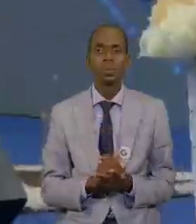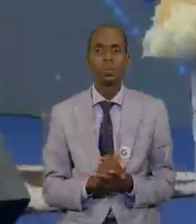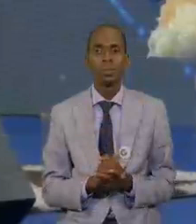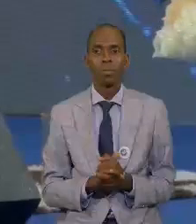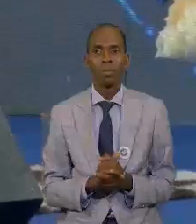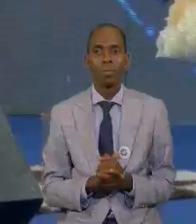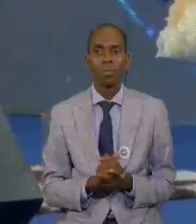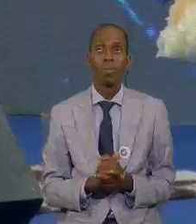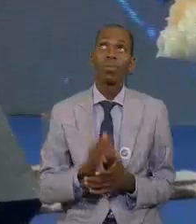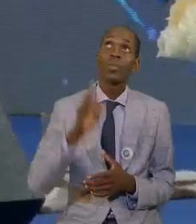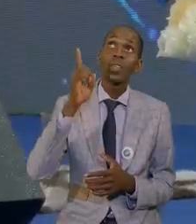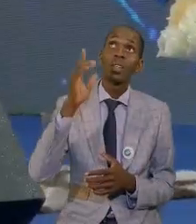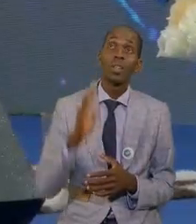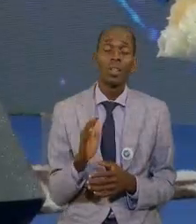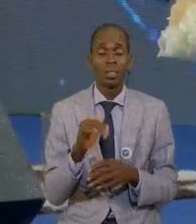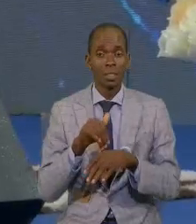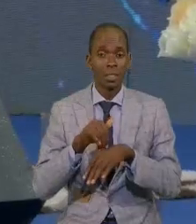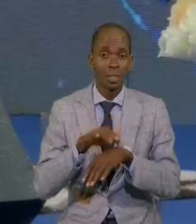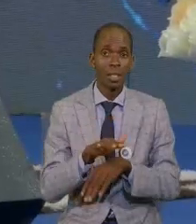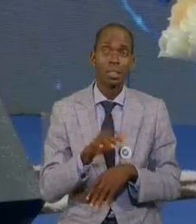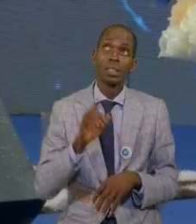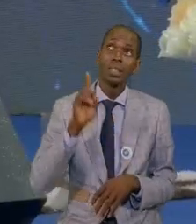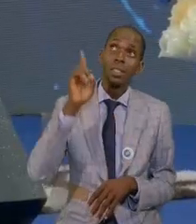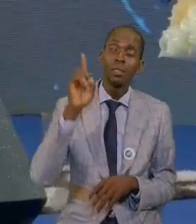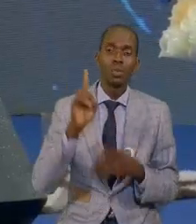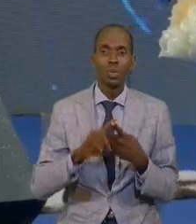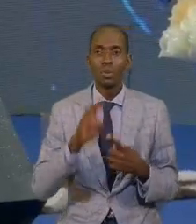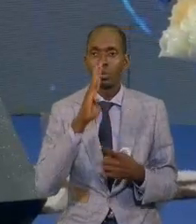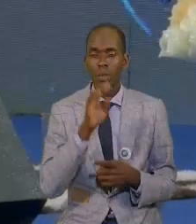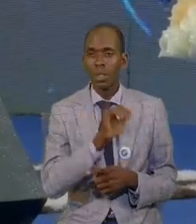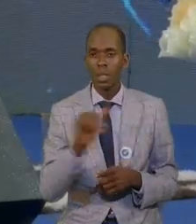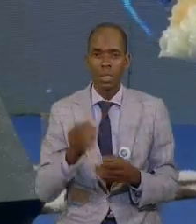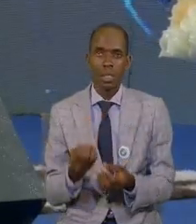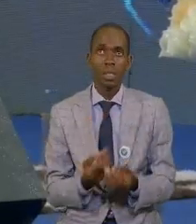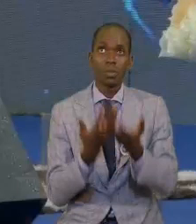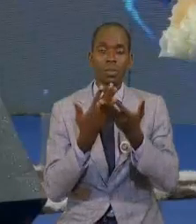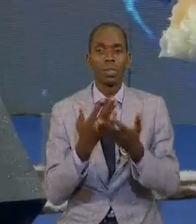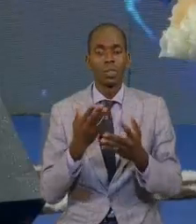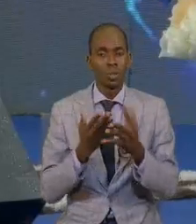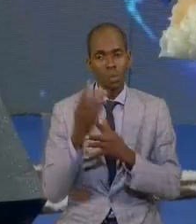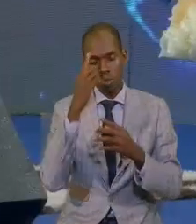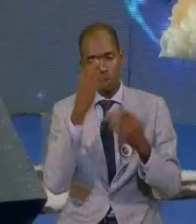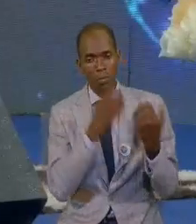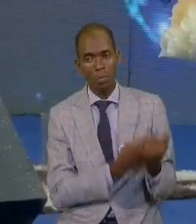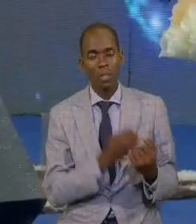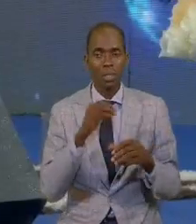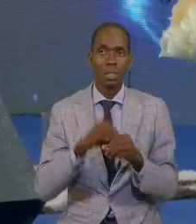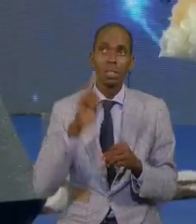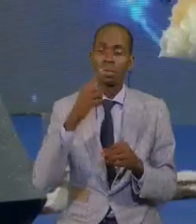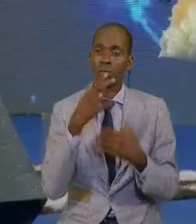God set him to be a propitiation through faith in his blood to declare